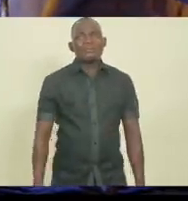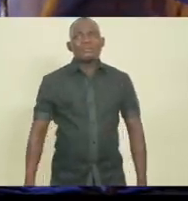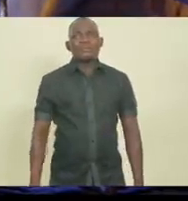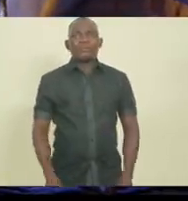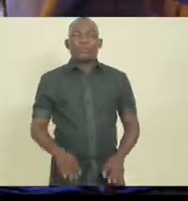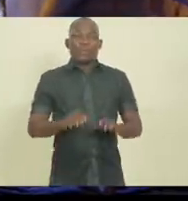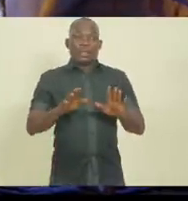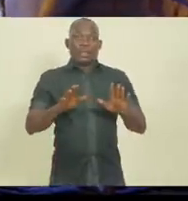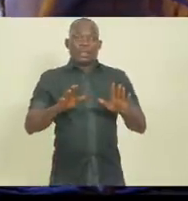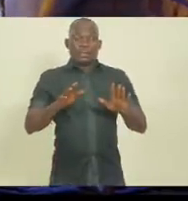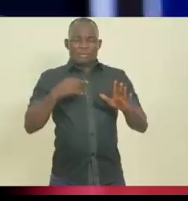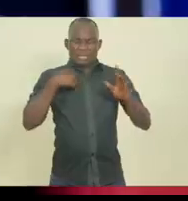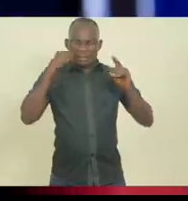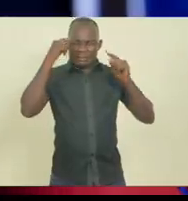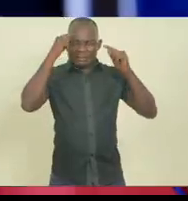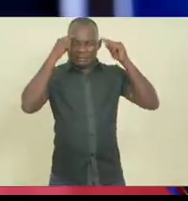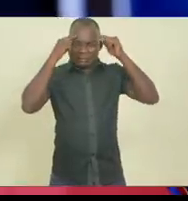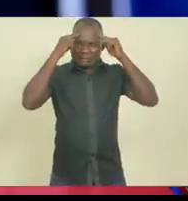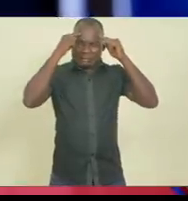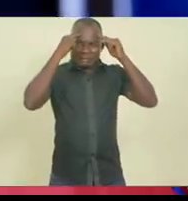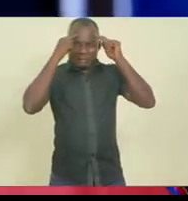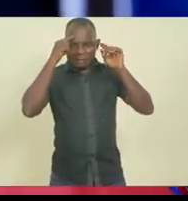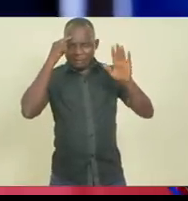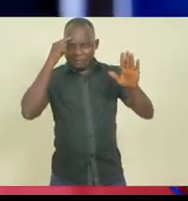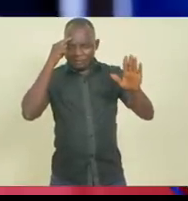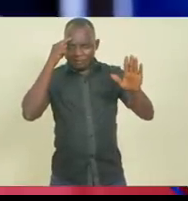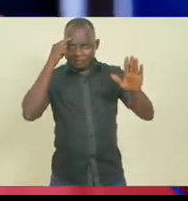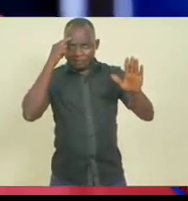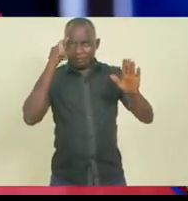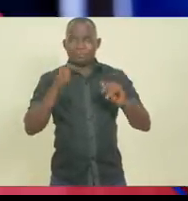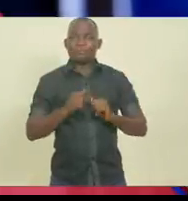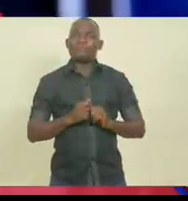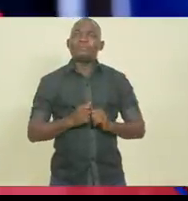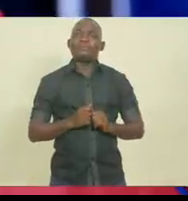Just, I can tell you what I'm thinking, but you won't like it.